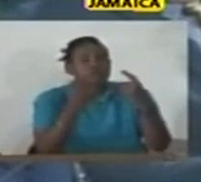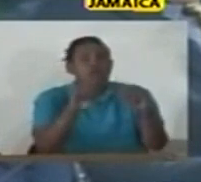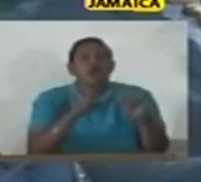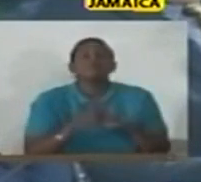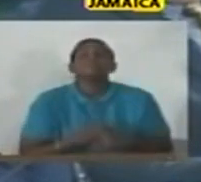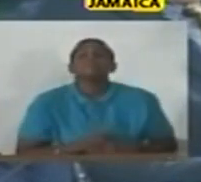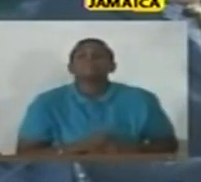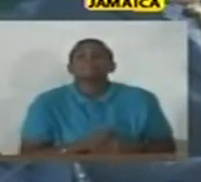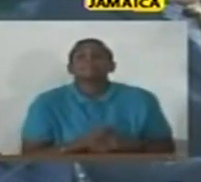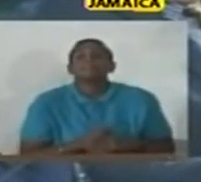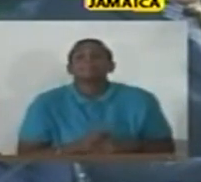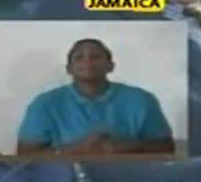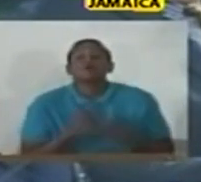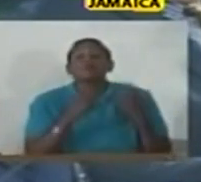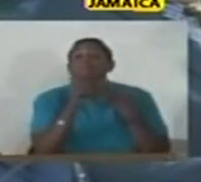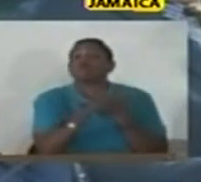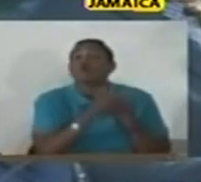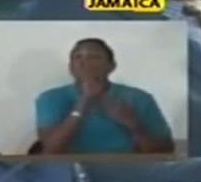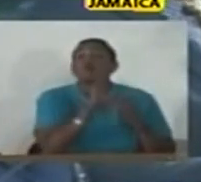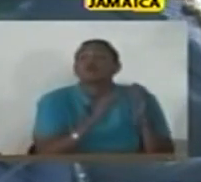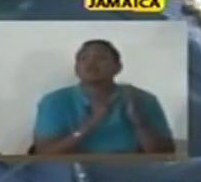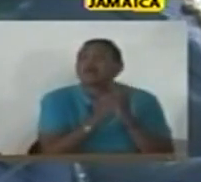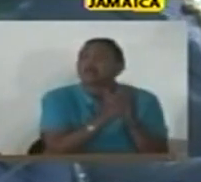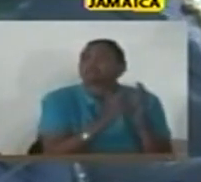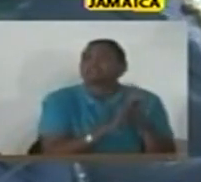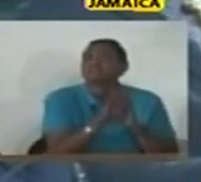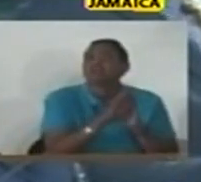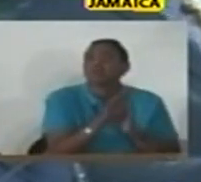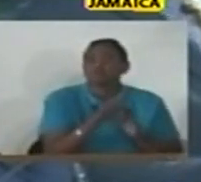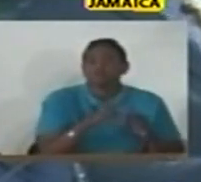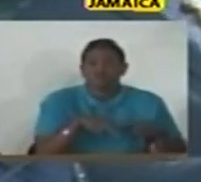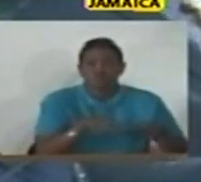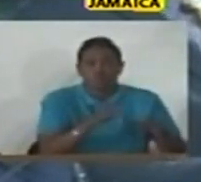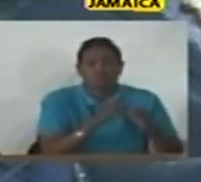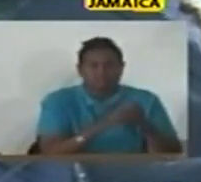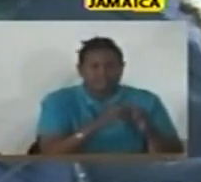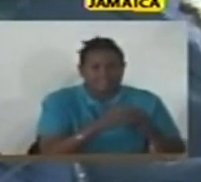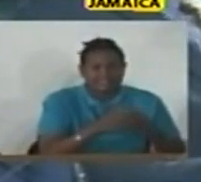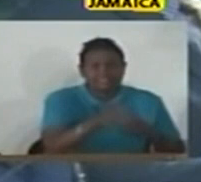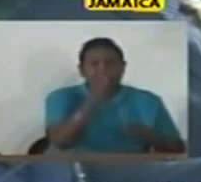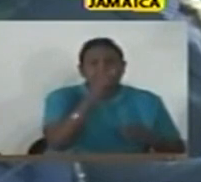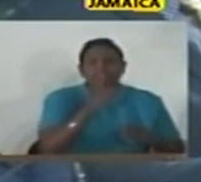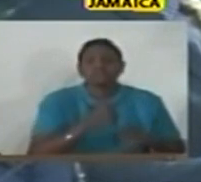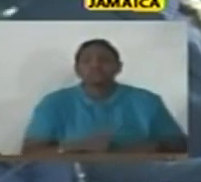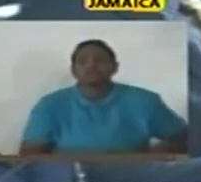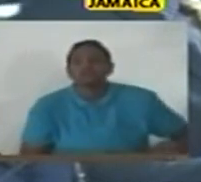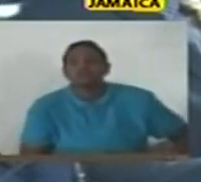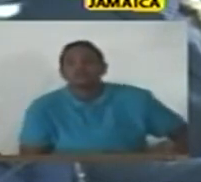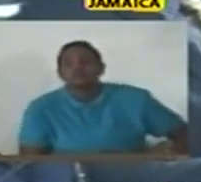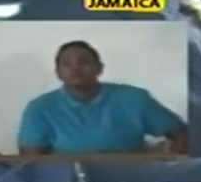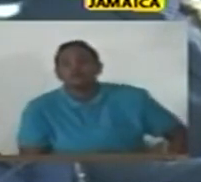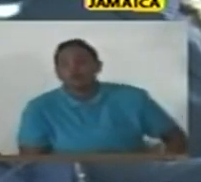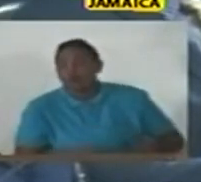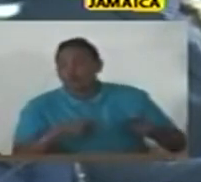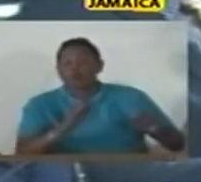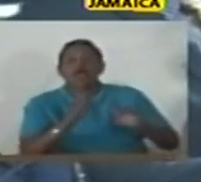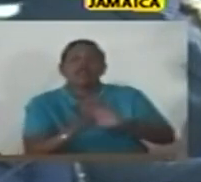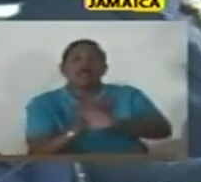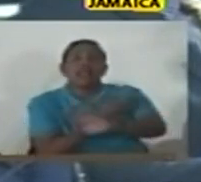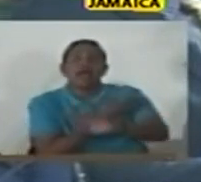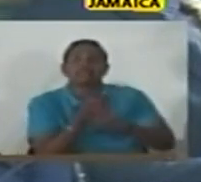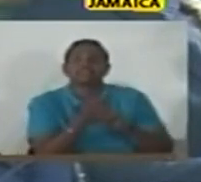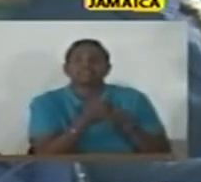The ambitious program would help develop national road corridors and highways while enhancing